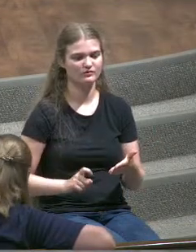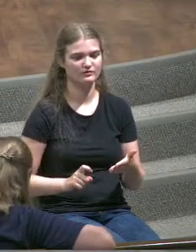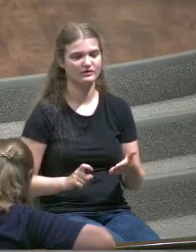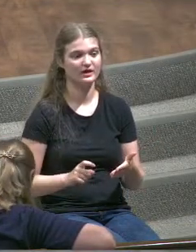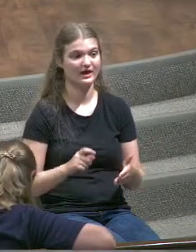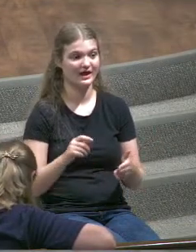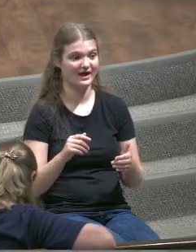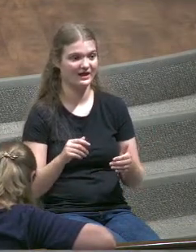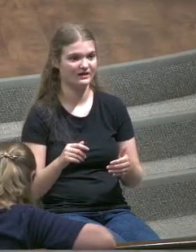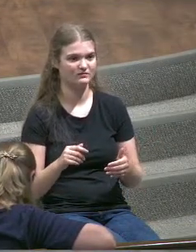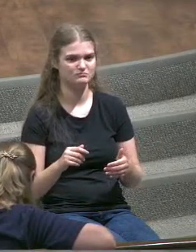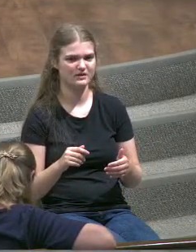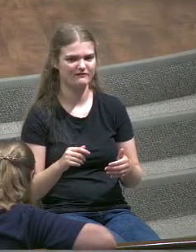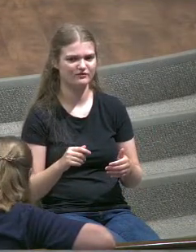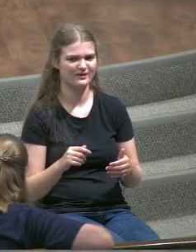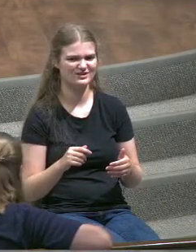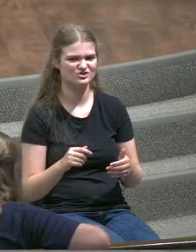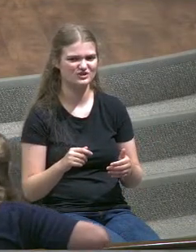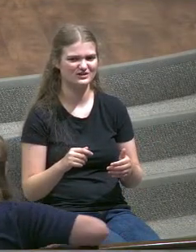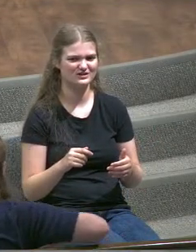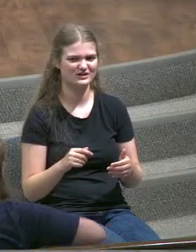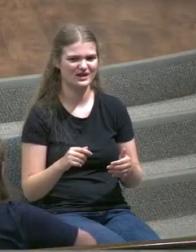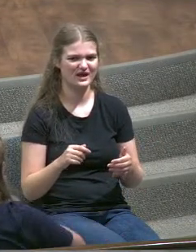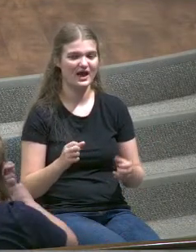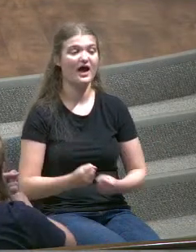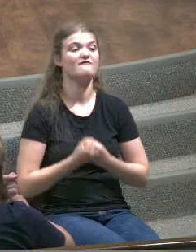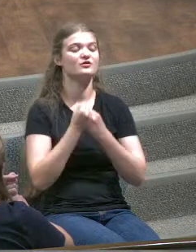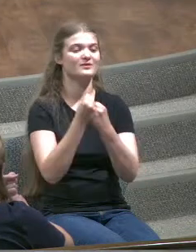notes: affirmation of divinity.